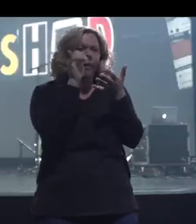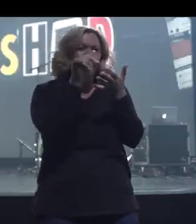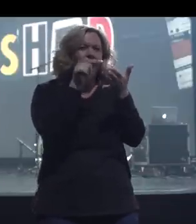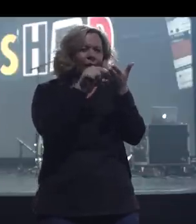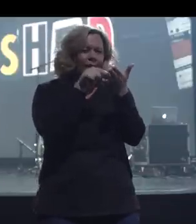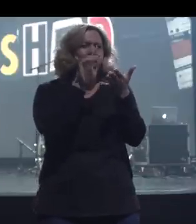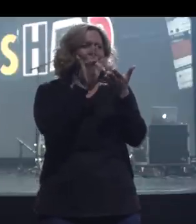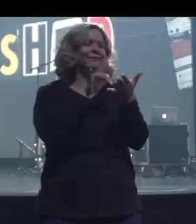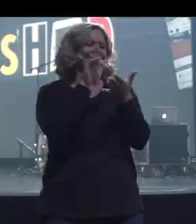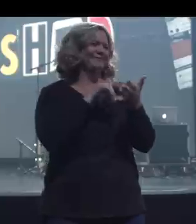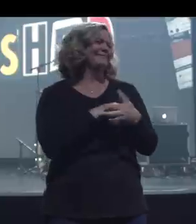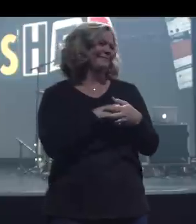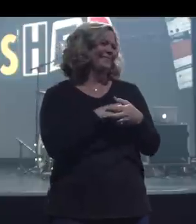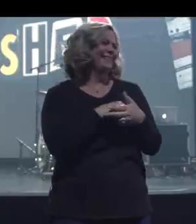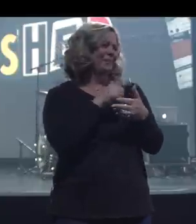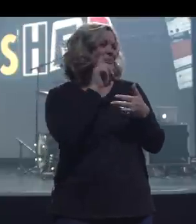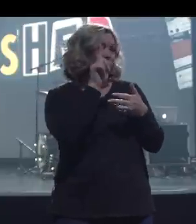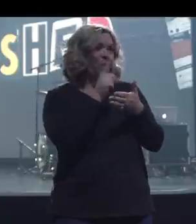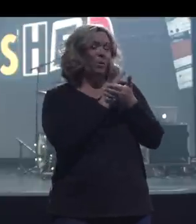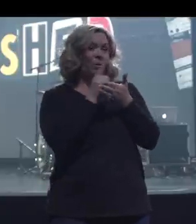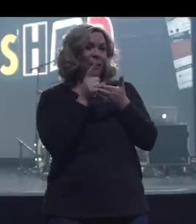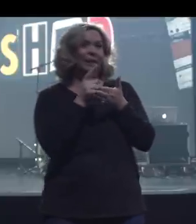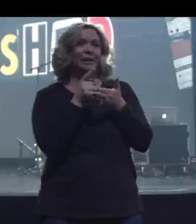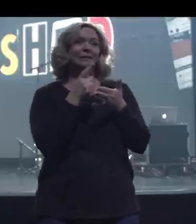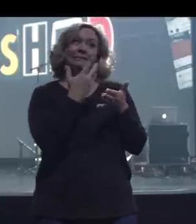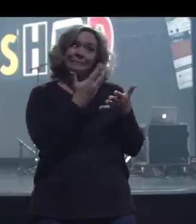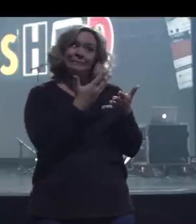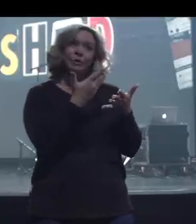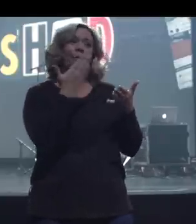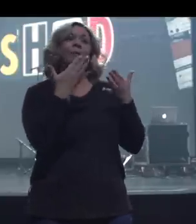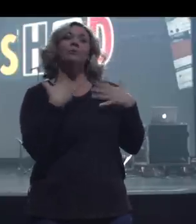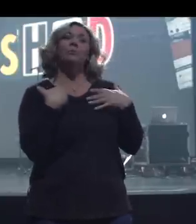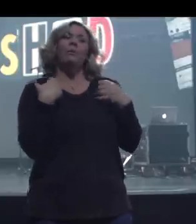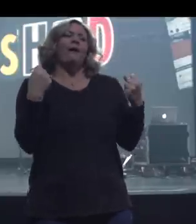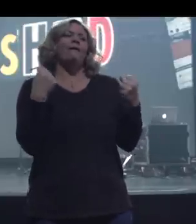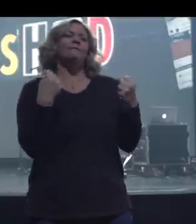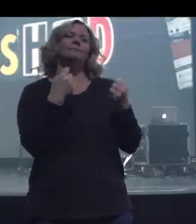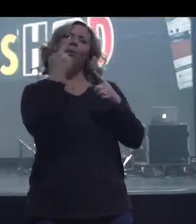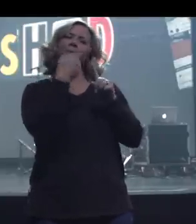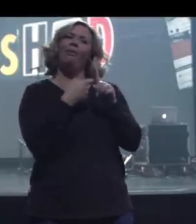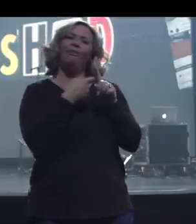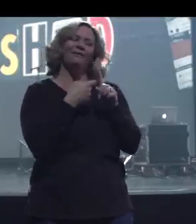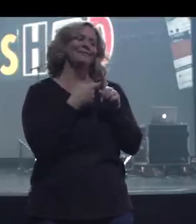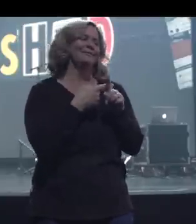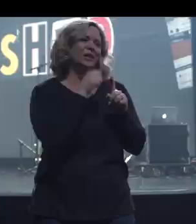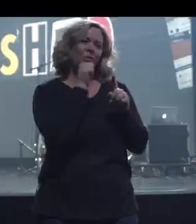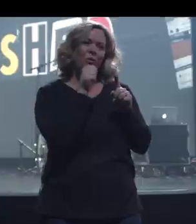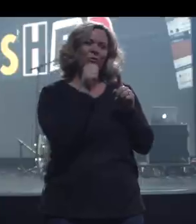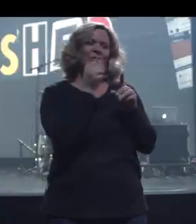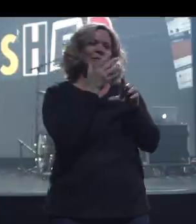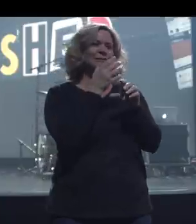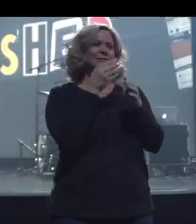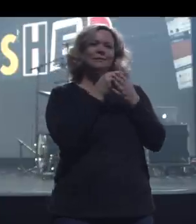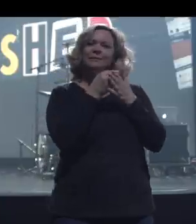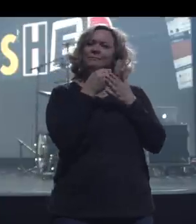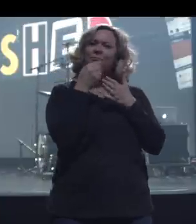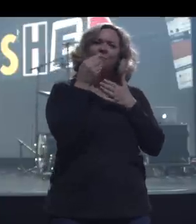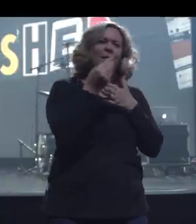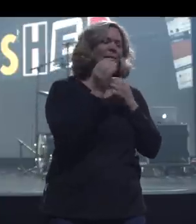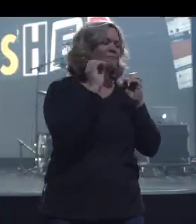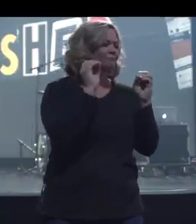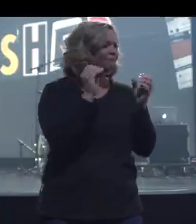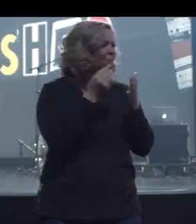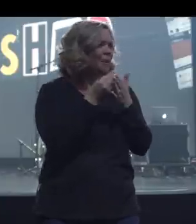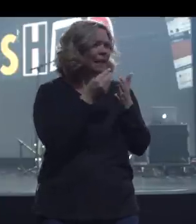take 1 week at a minimum. For some of you that are brave, you'll do it for 1 month. But I want you to just take a spending fast so you can